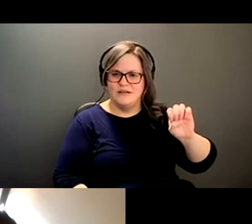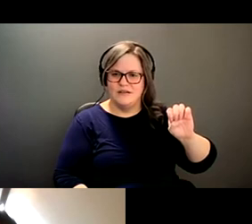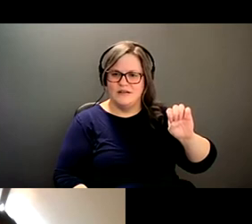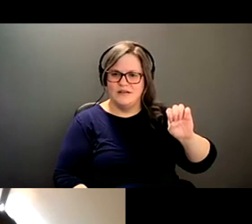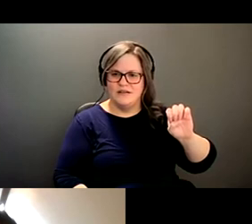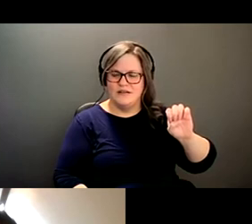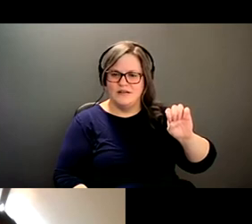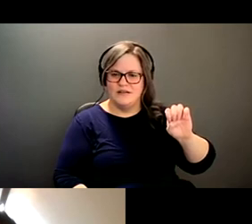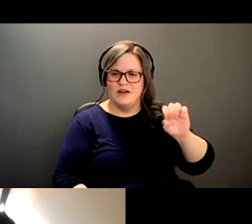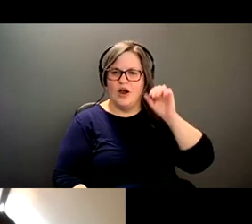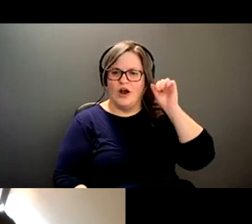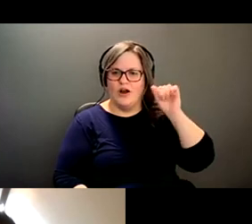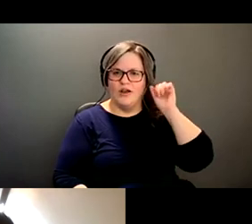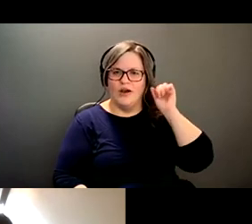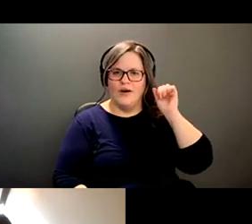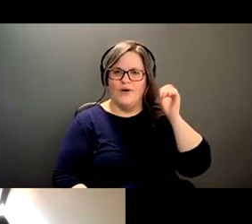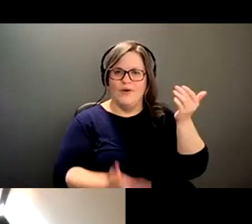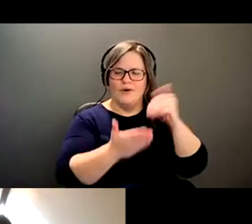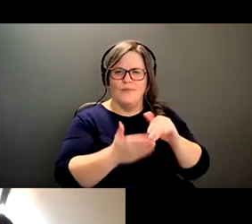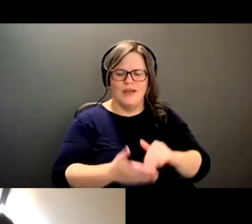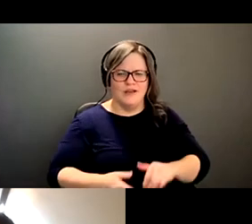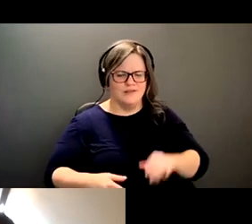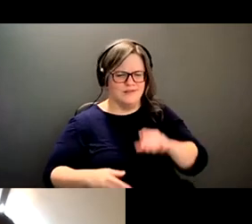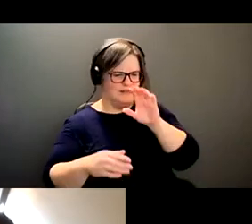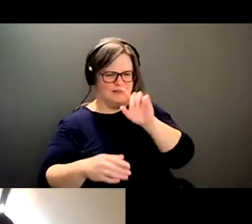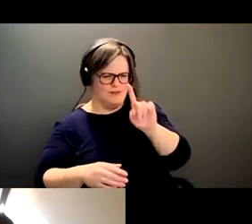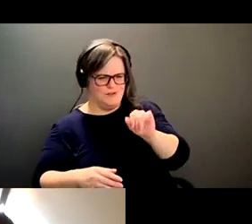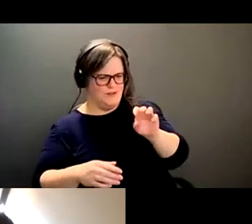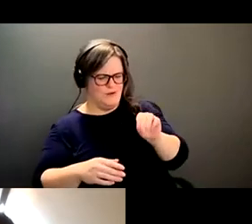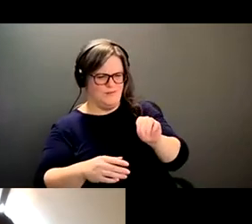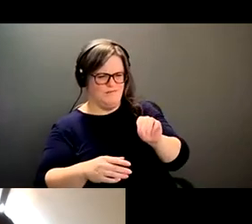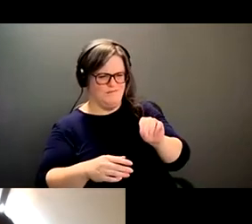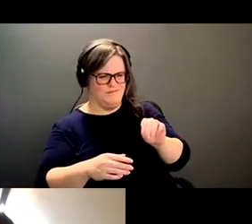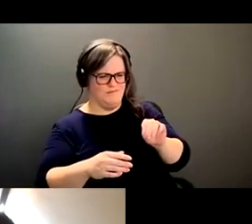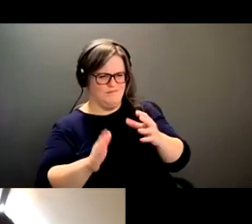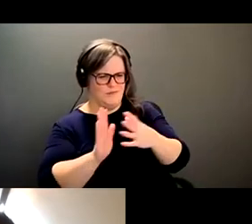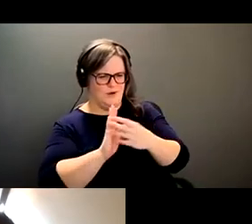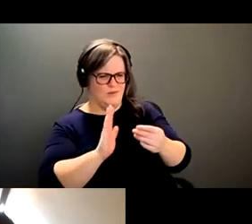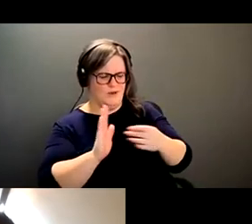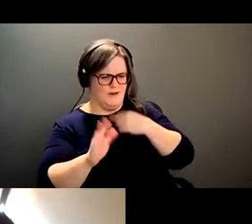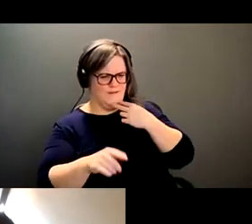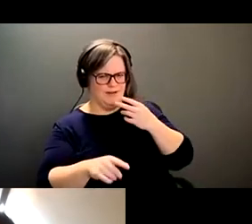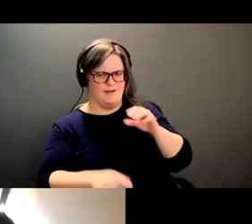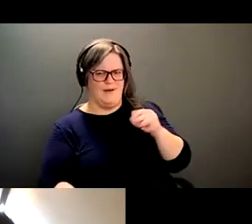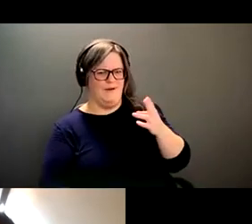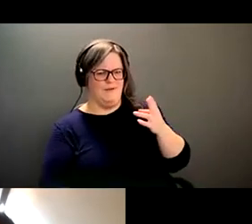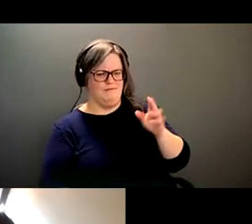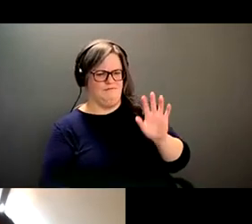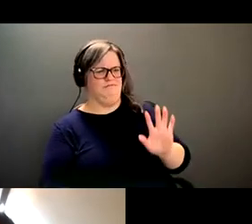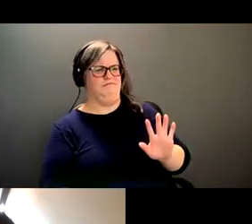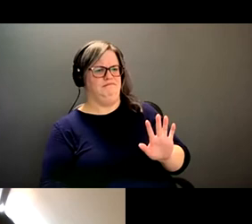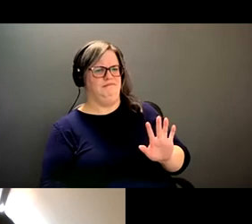Oh, that's my voice. I'll try it, like how. This reminds